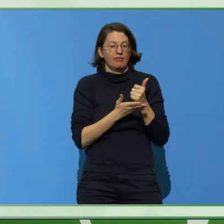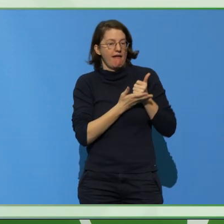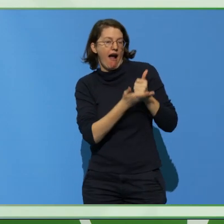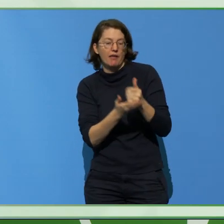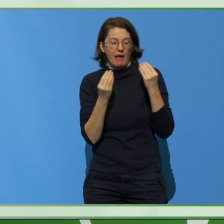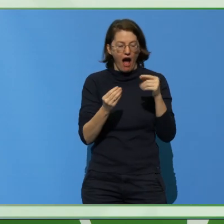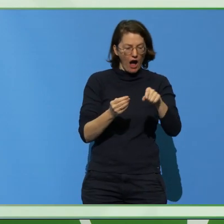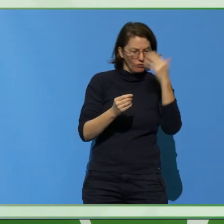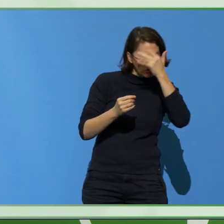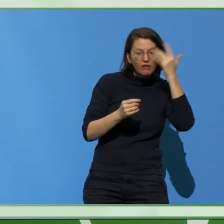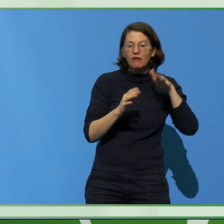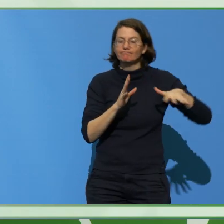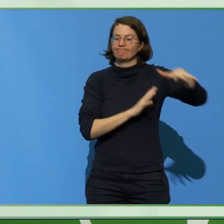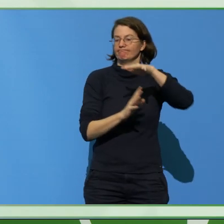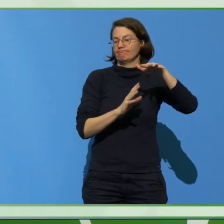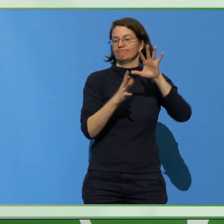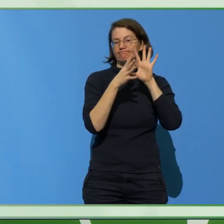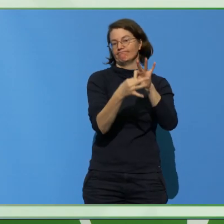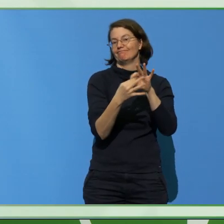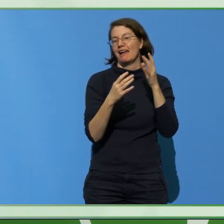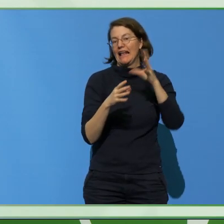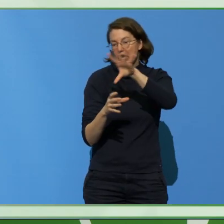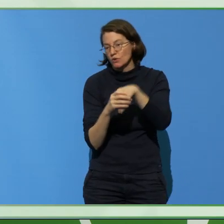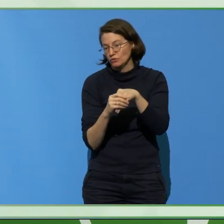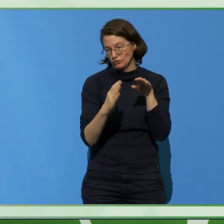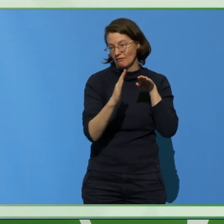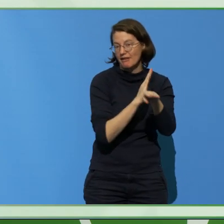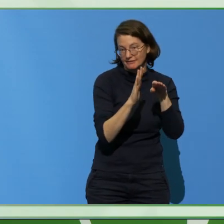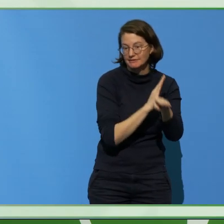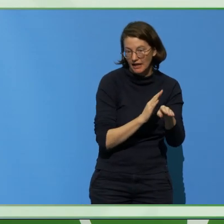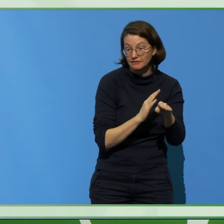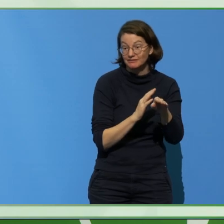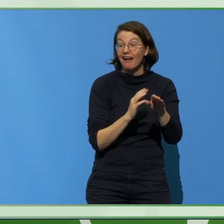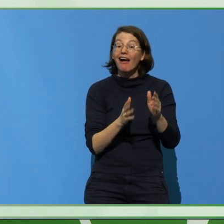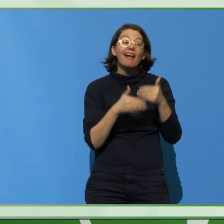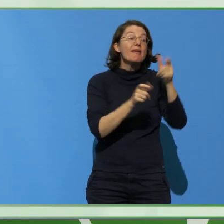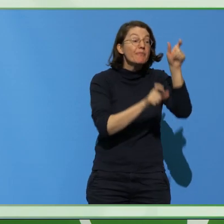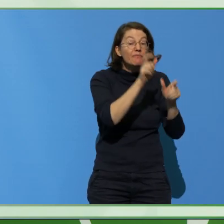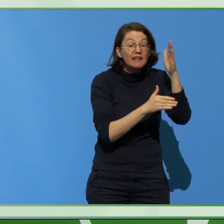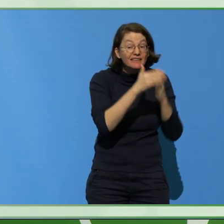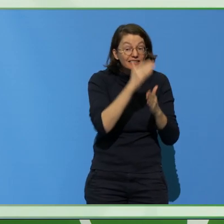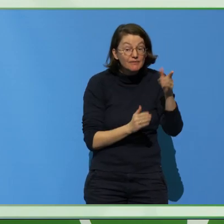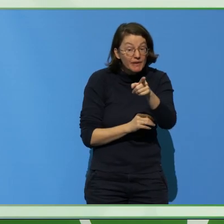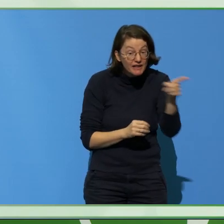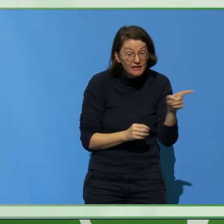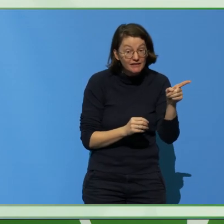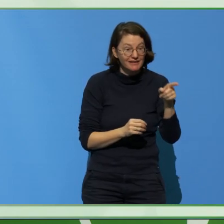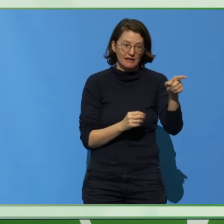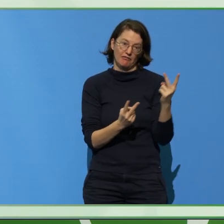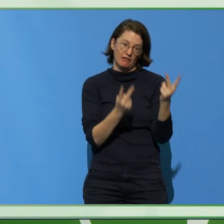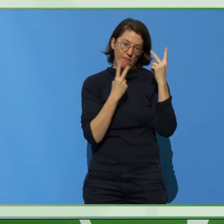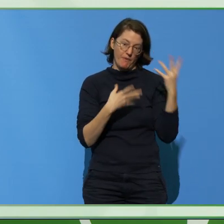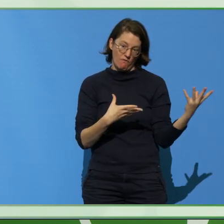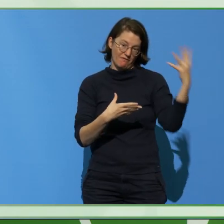leadership that I drive, but the amazing community of people with lived experience that are part of every startup's journey